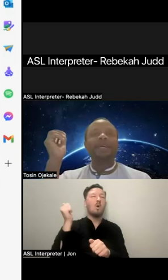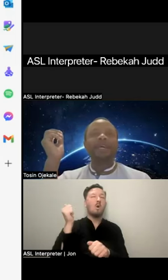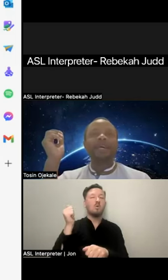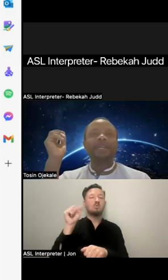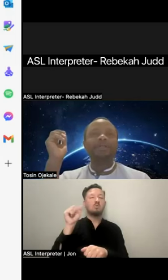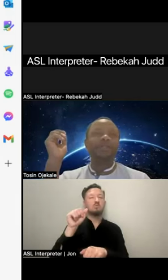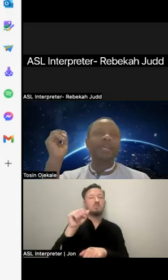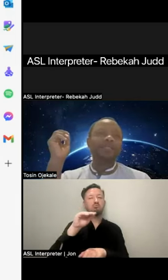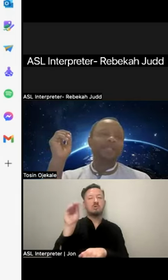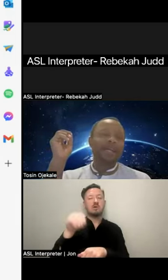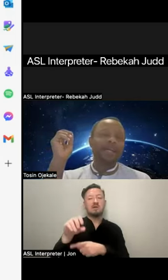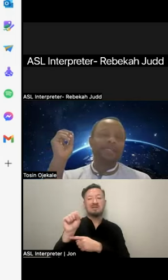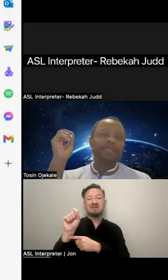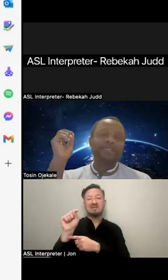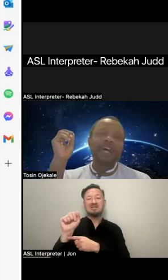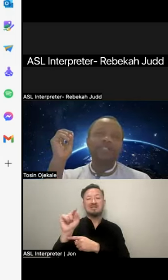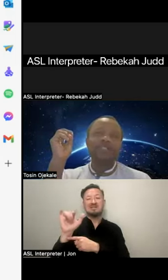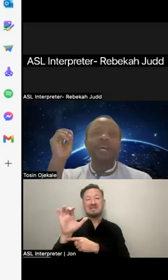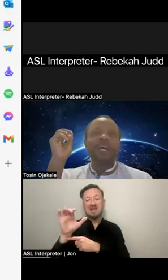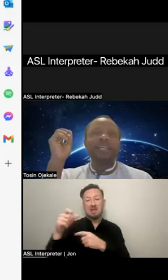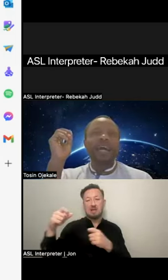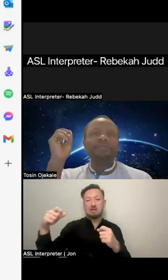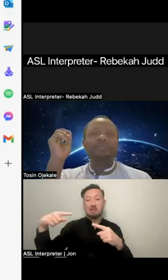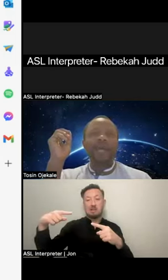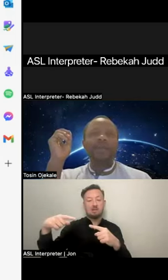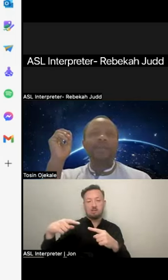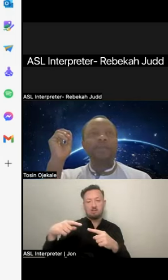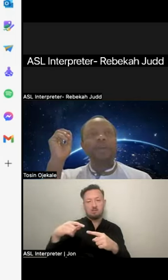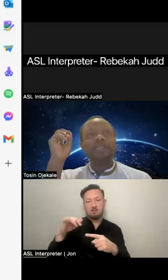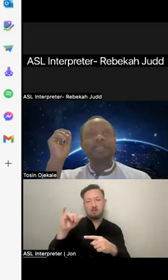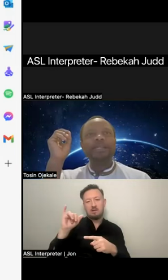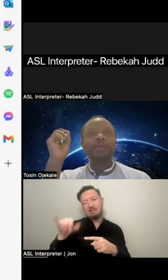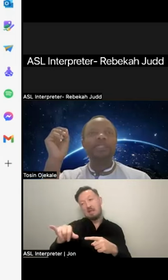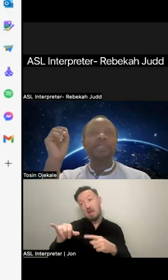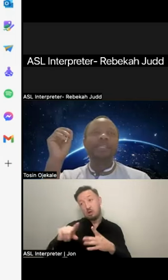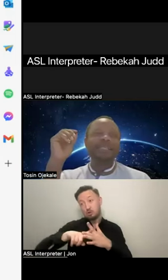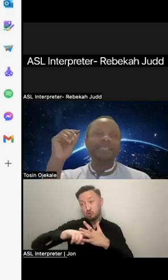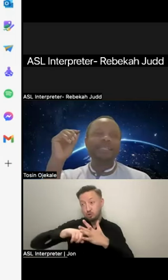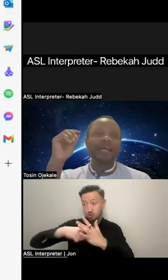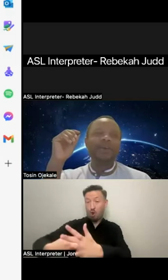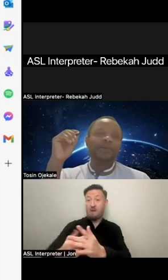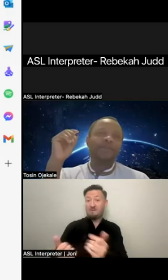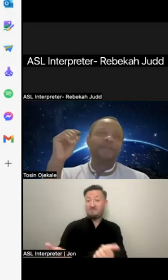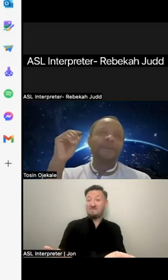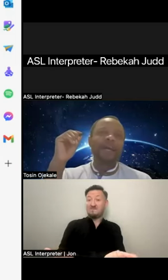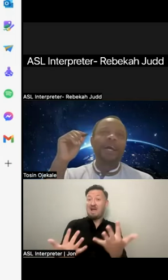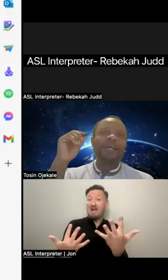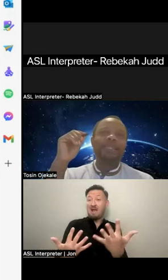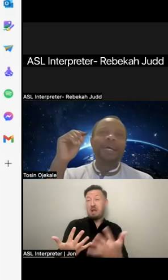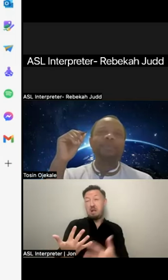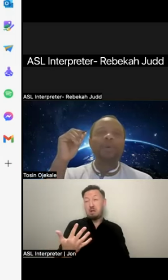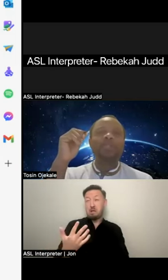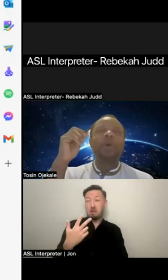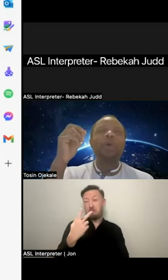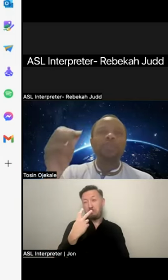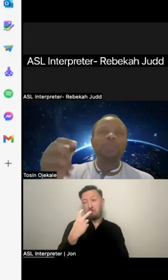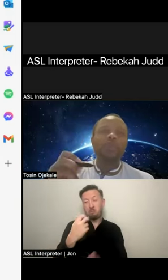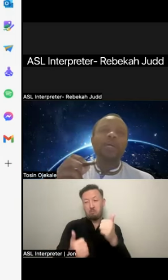that's electrostatic discharge, that might not in most cases cause fire hazard,